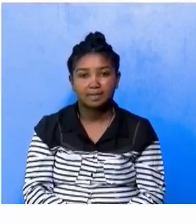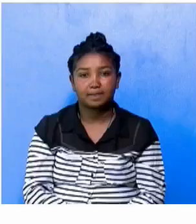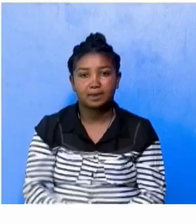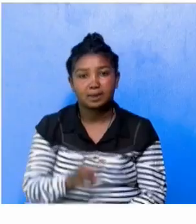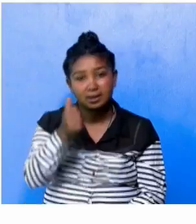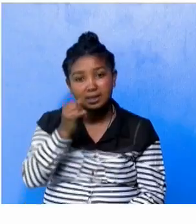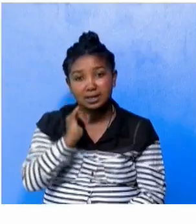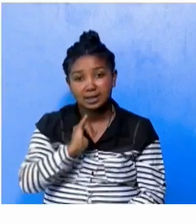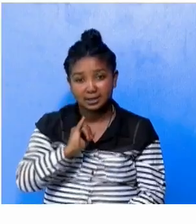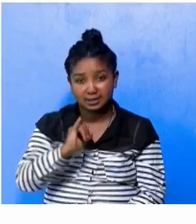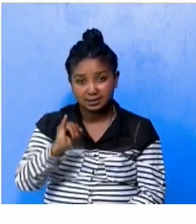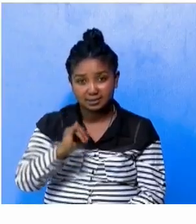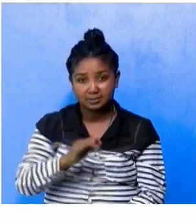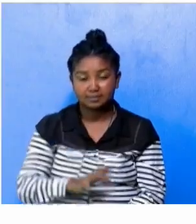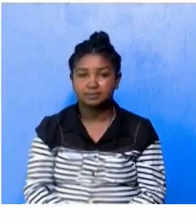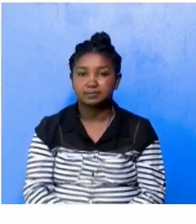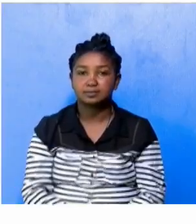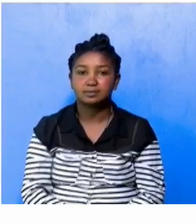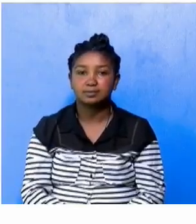he is